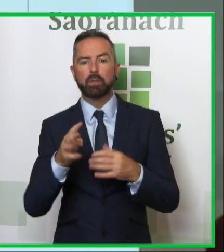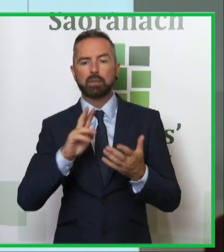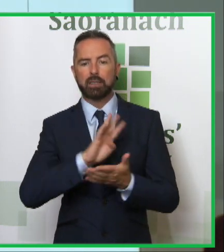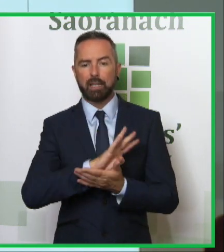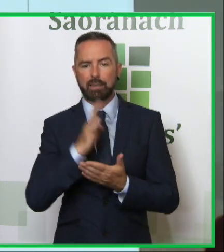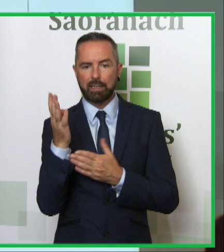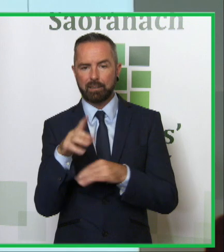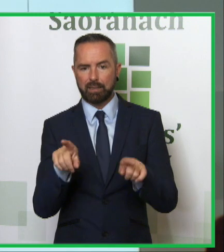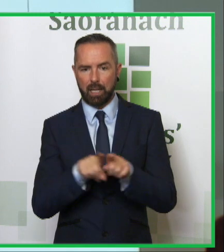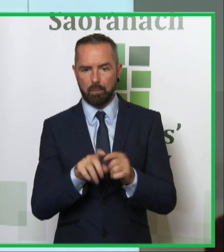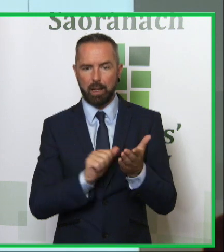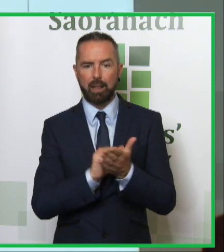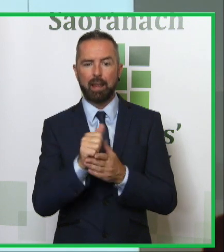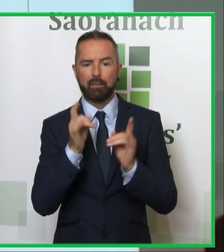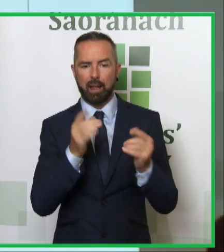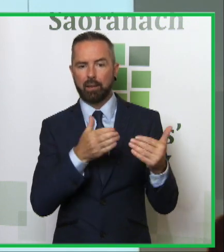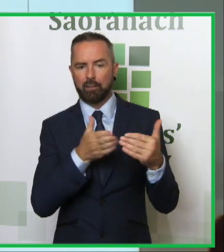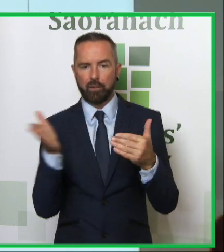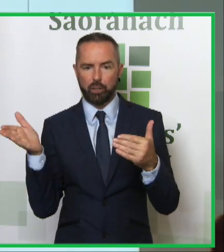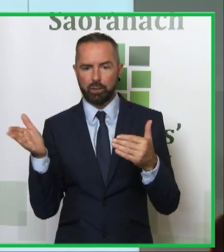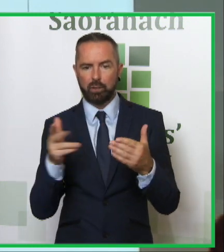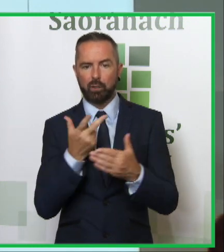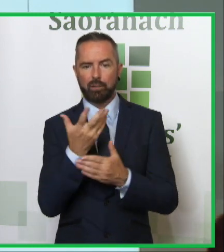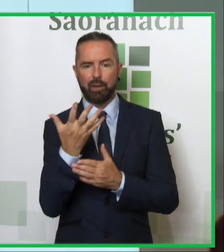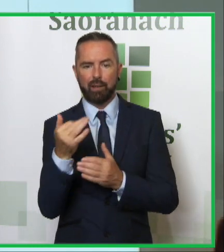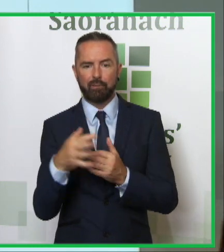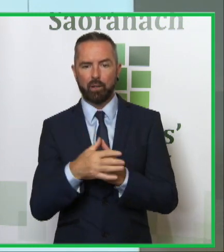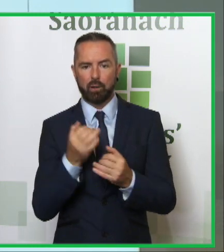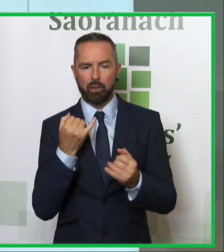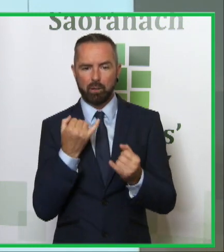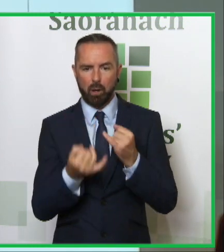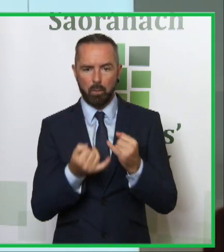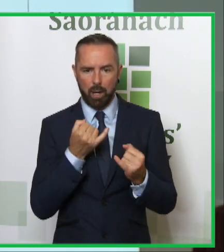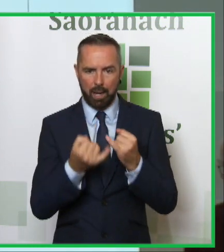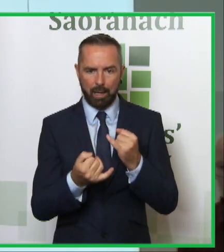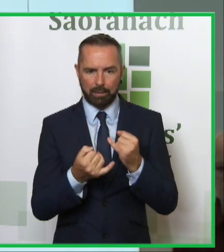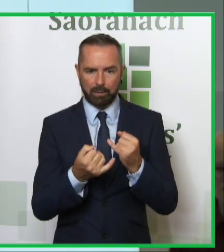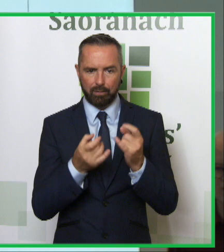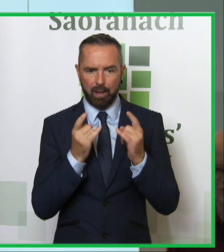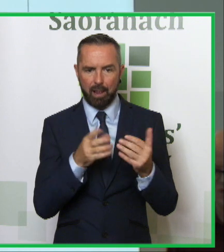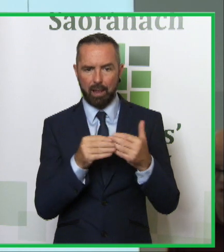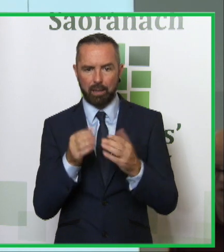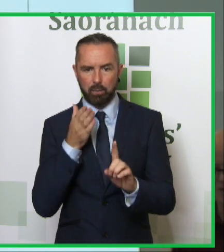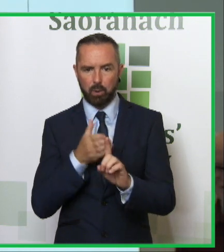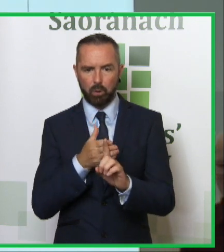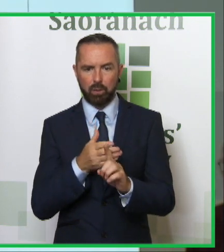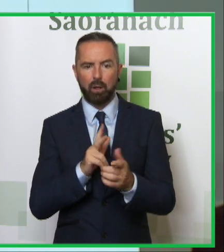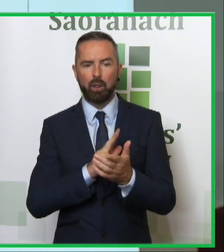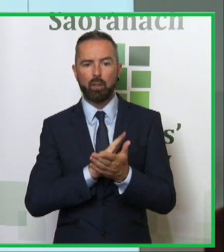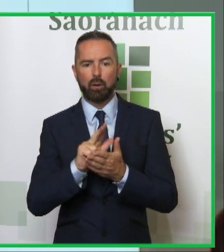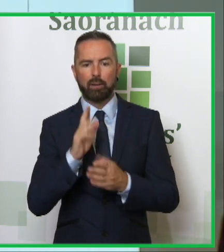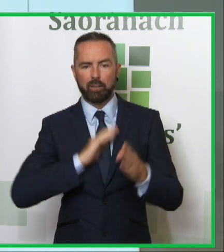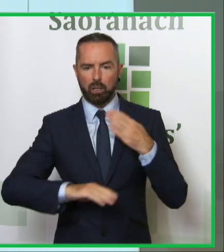for status quo, 11 for health diversion, 35 for comprehensive health-led approach, and 13 for tolerance, and 8